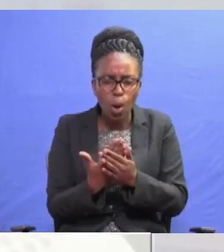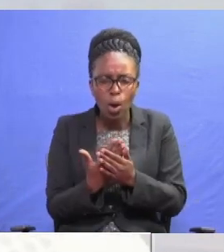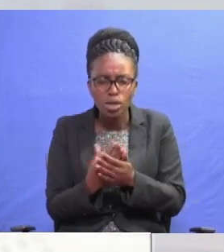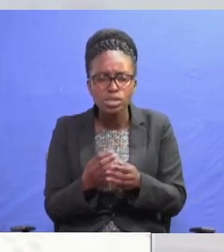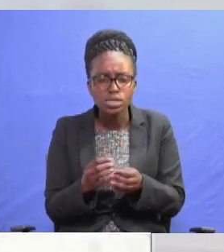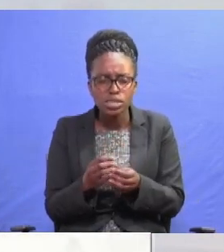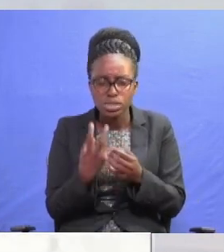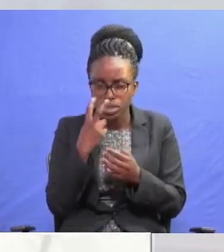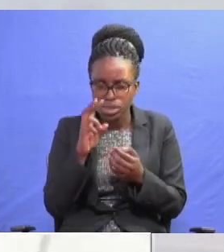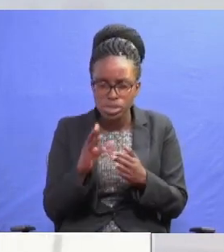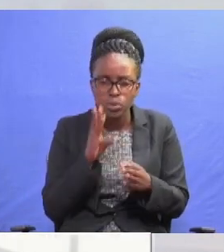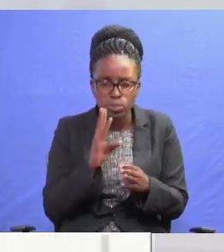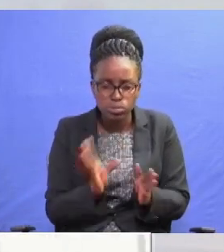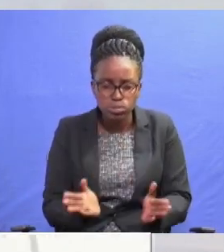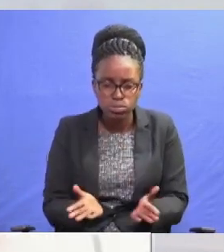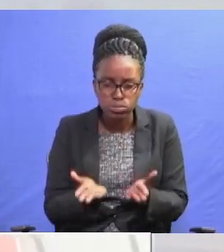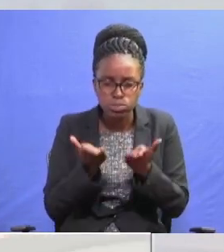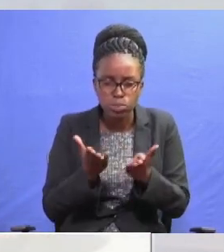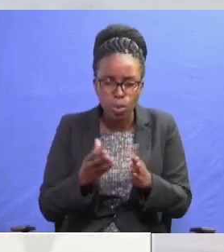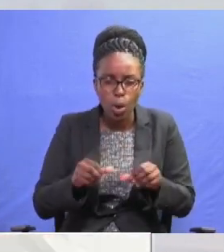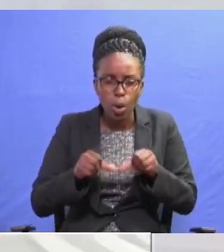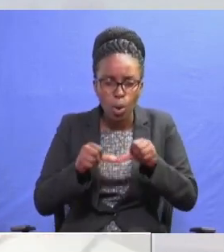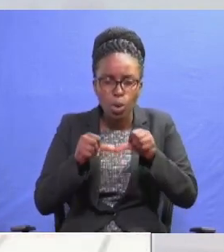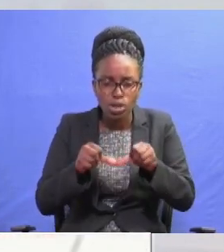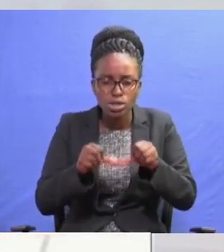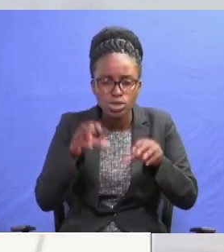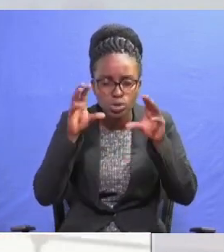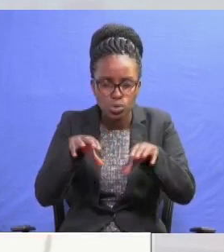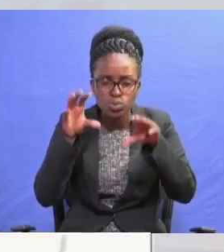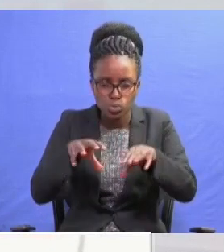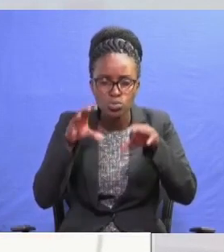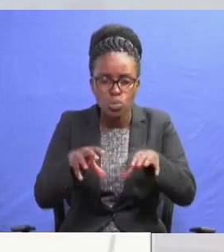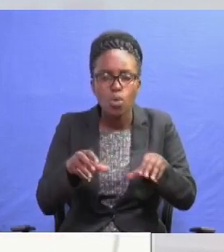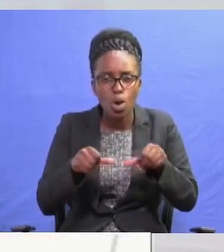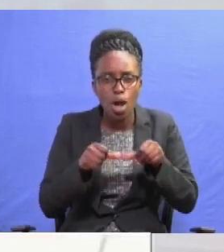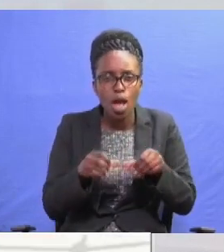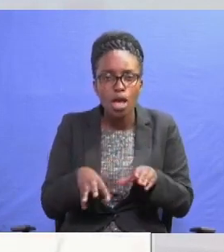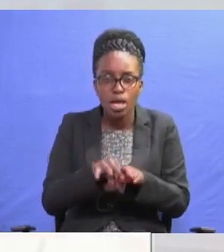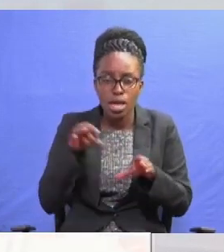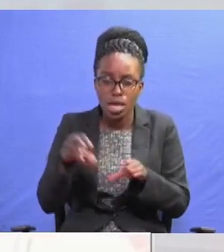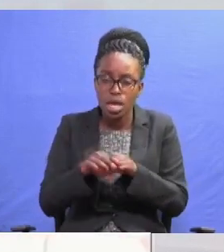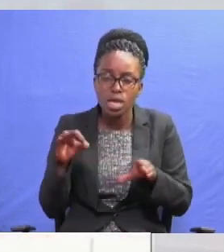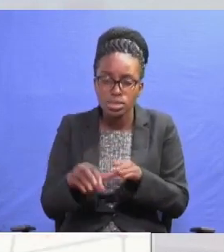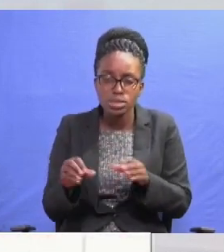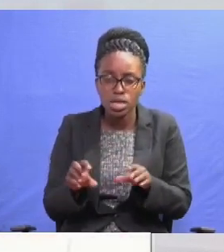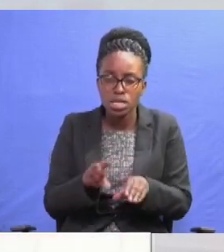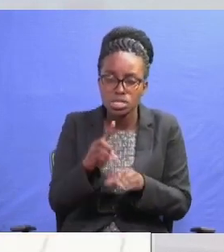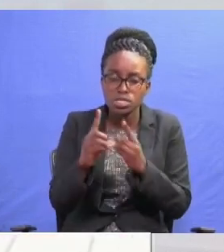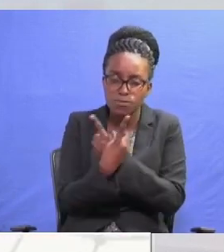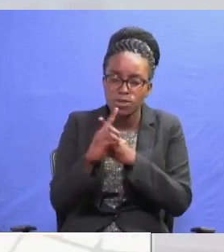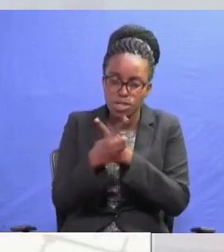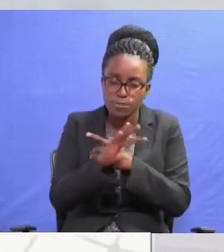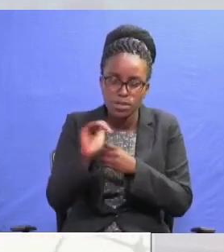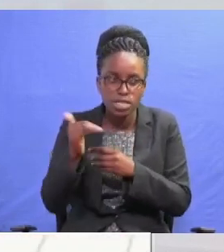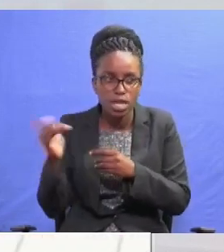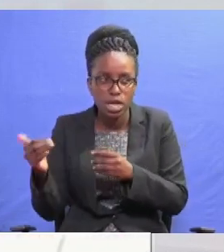flooding occasioned by the ongoing heavy rains that continue to be received in various parts of the country. But the area of concern